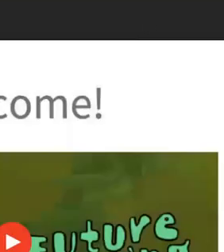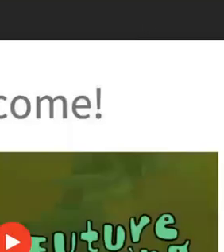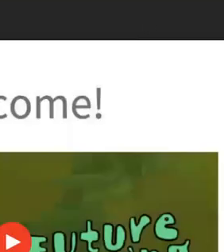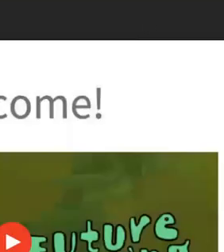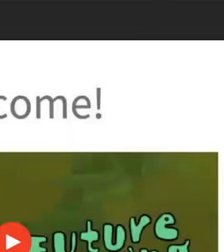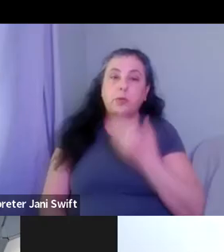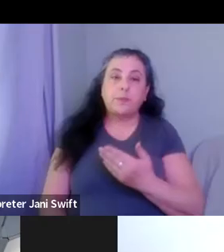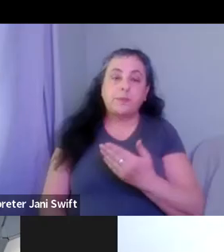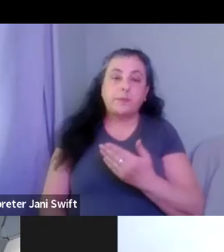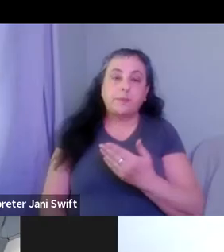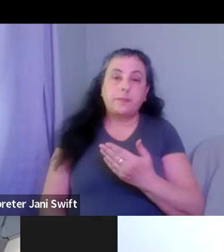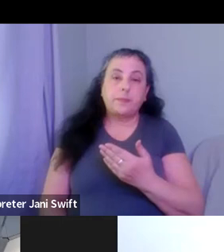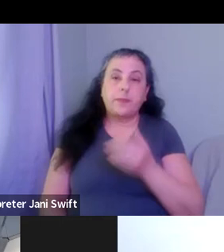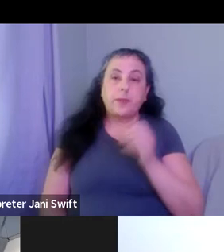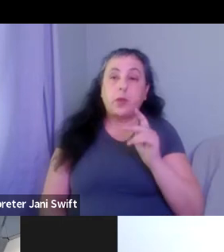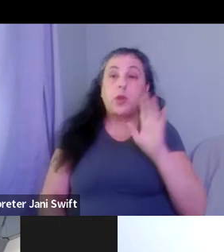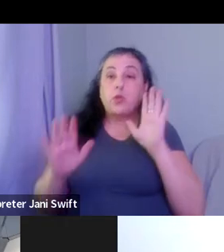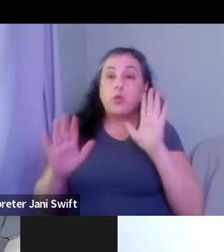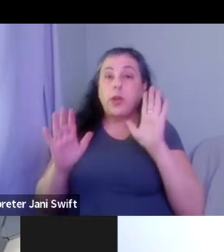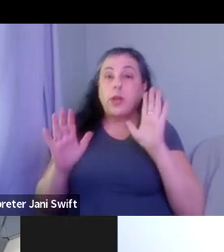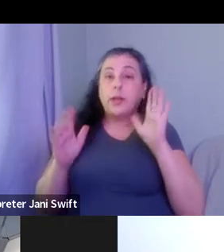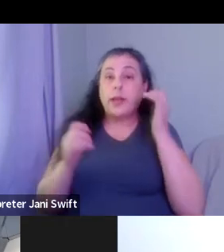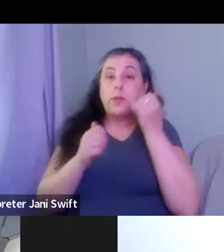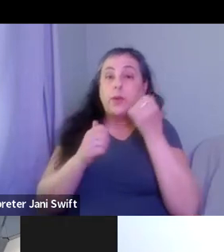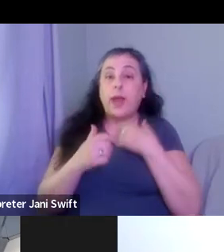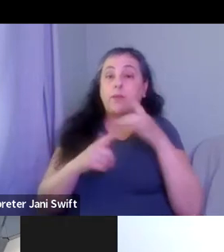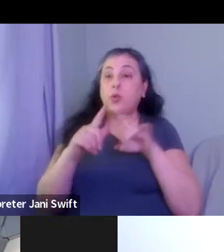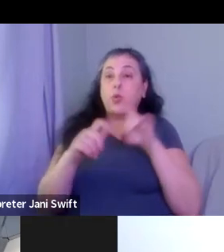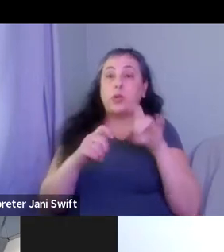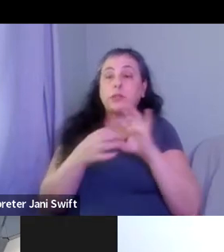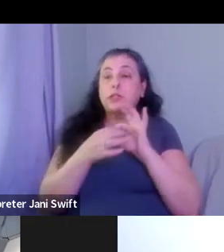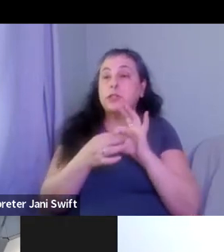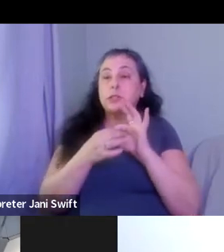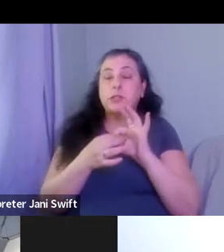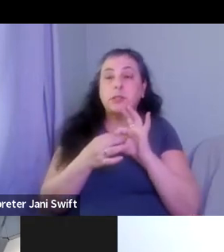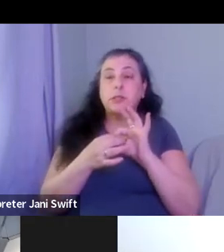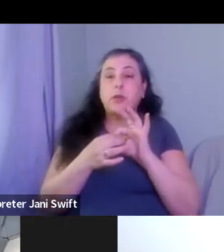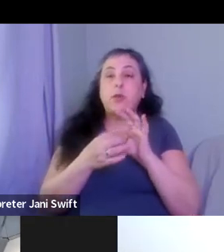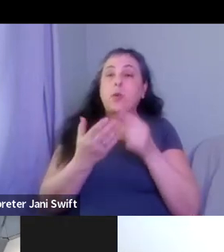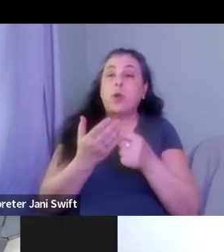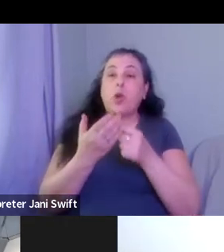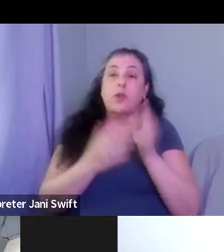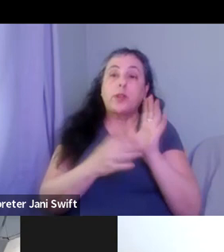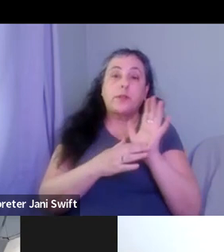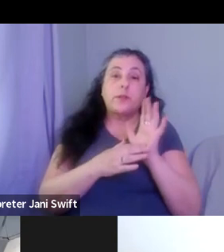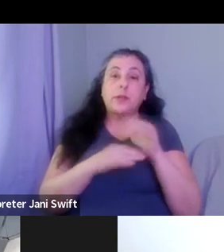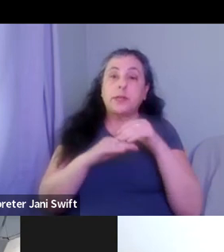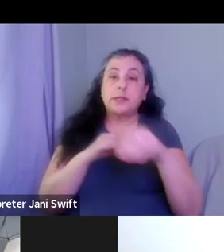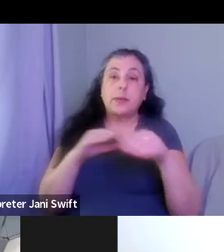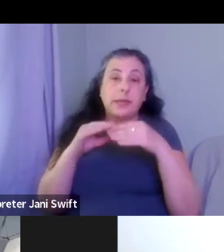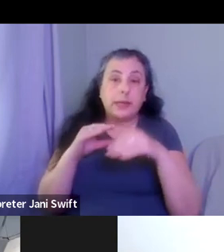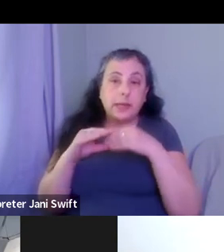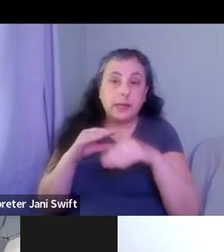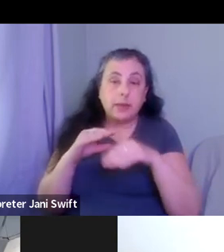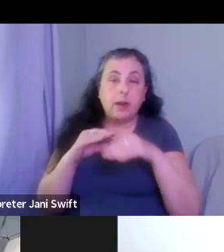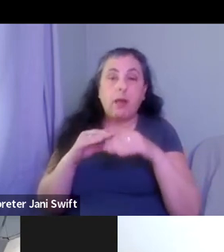Okay, great. So if anyone has any questions about what we went over in the video, feel free to shoot me a private message and I'm